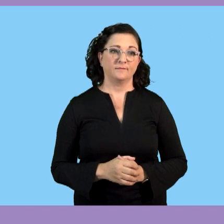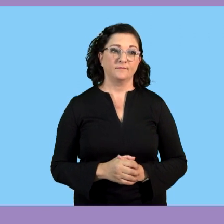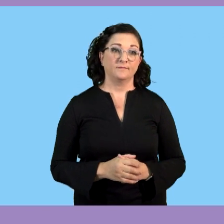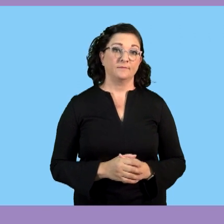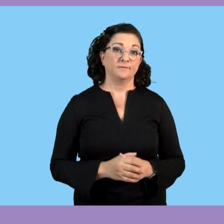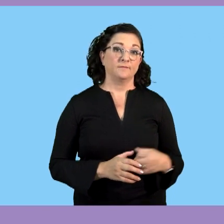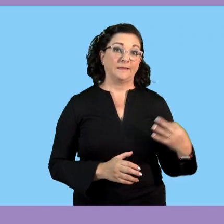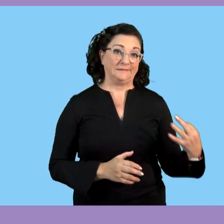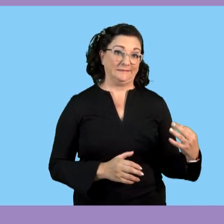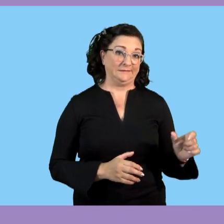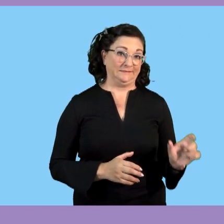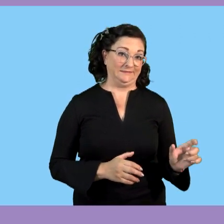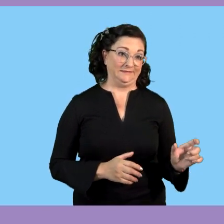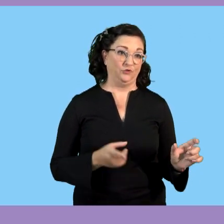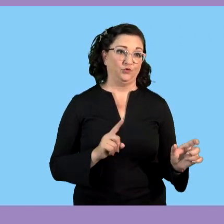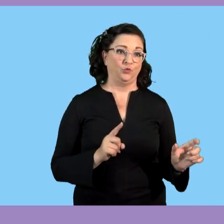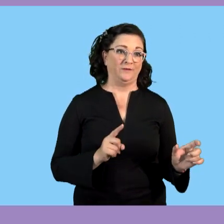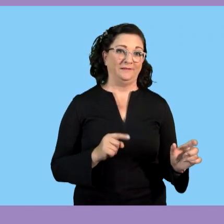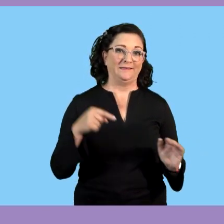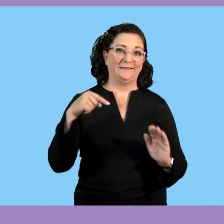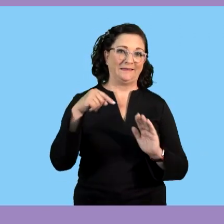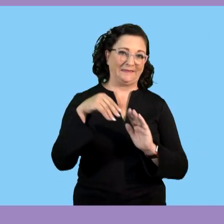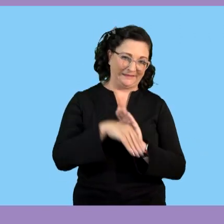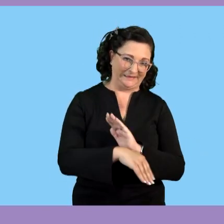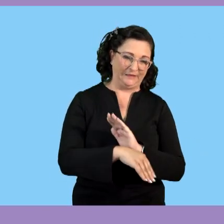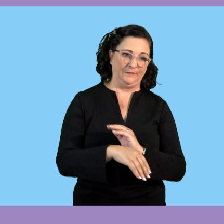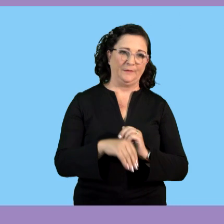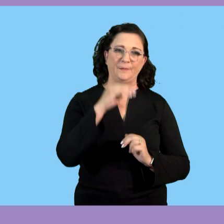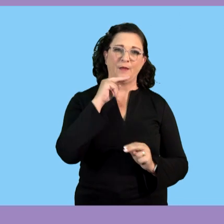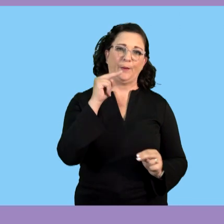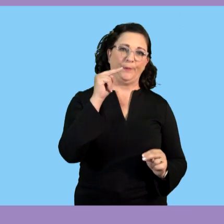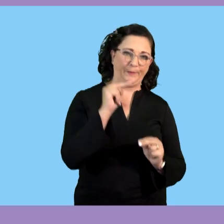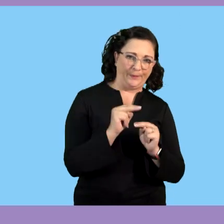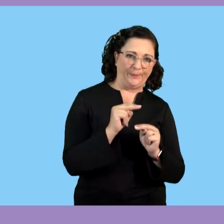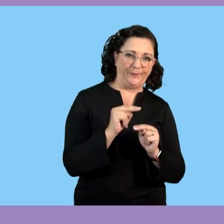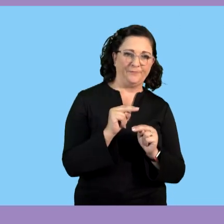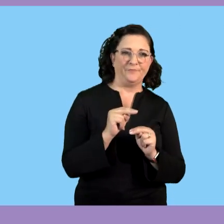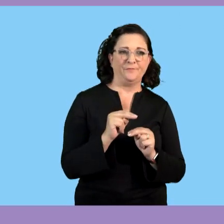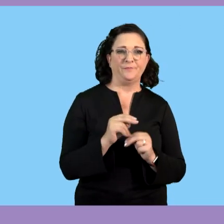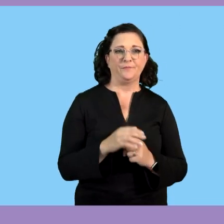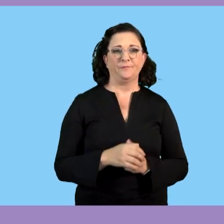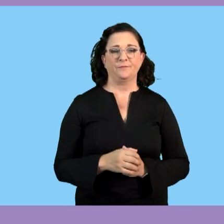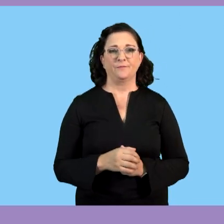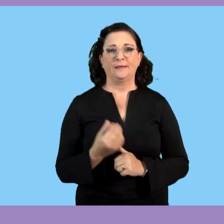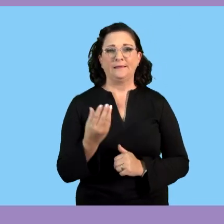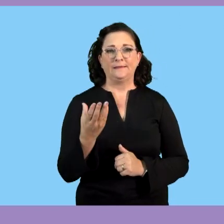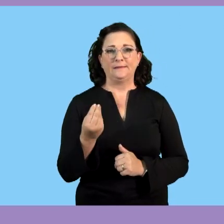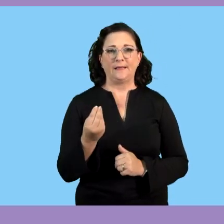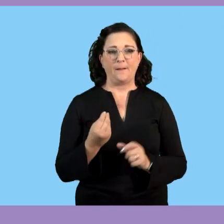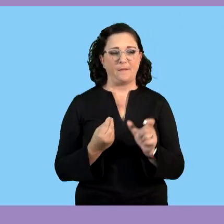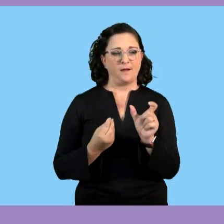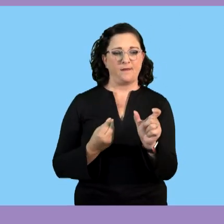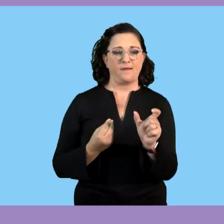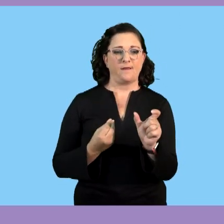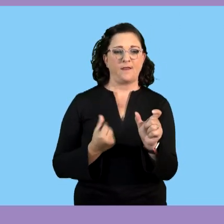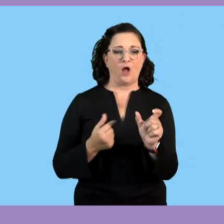The third word would be, if we are decreasing, it means we are reducing or to reduce a